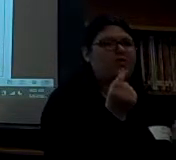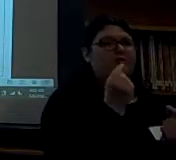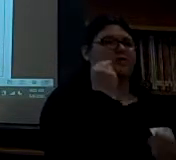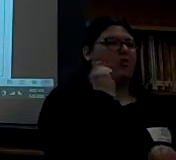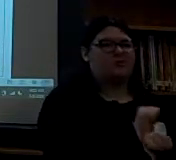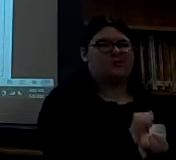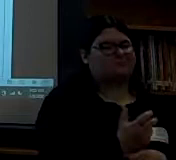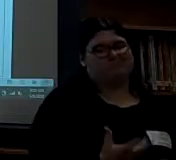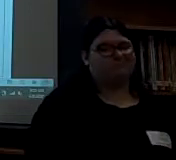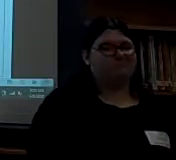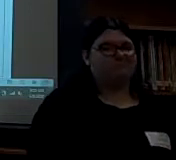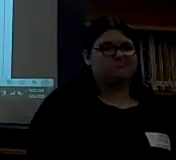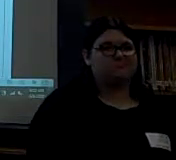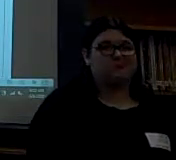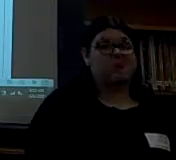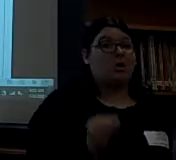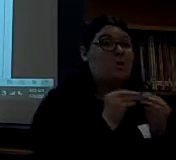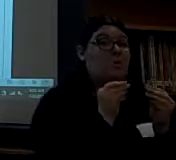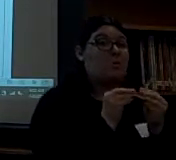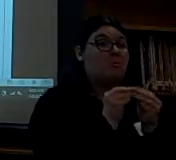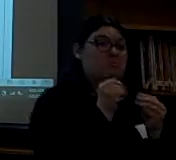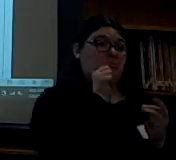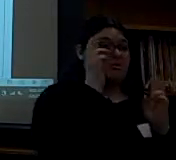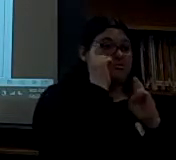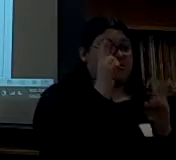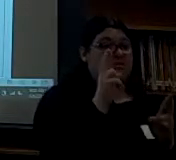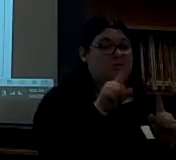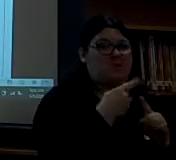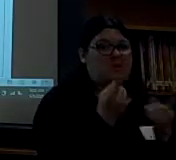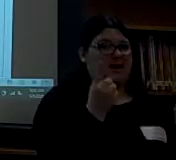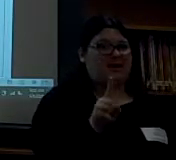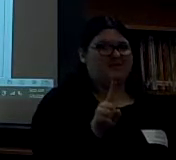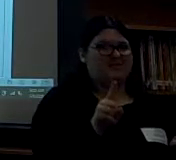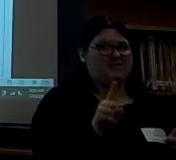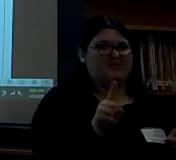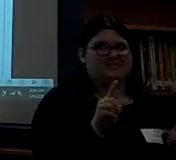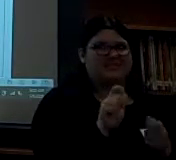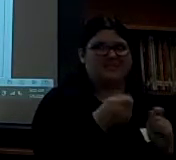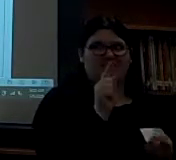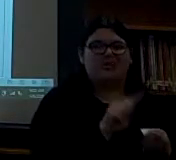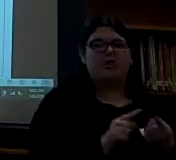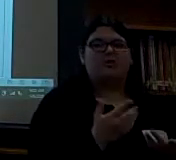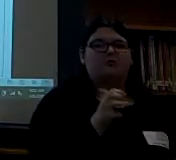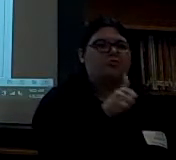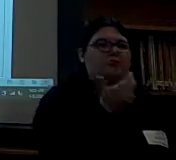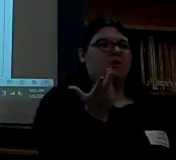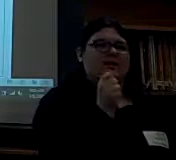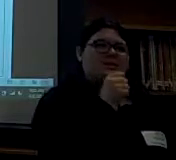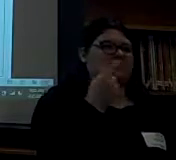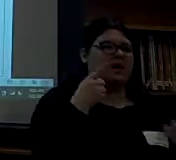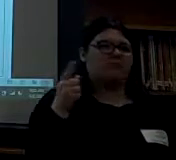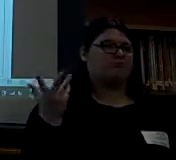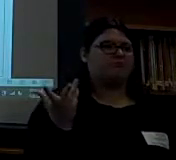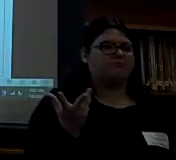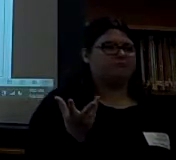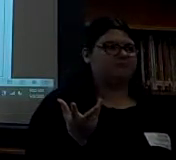them to do. Yeah, in fact, you may get more disrespect when you do that, right? Rather than less. What else does not work?